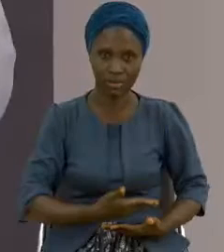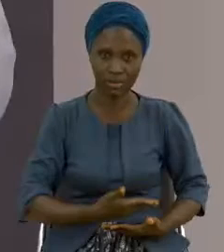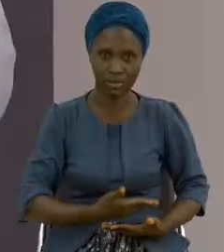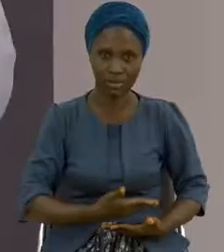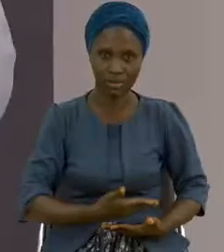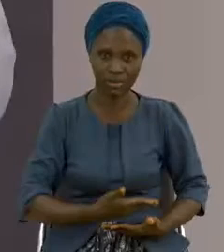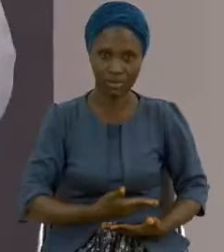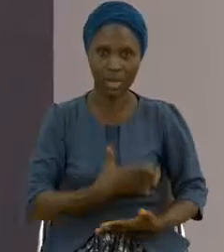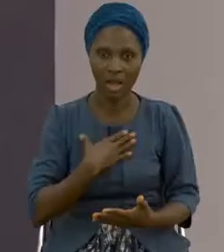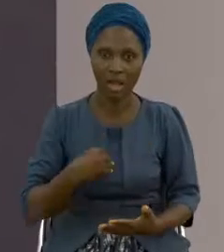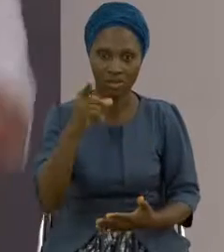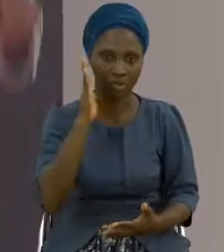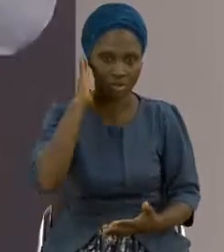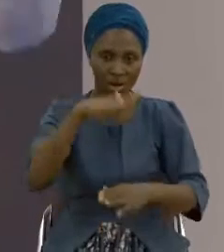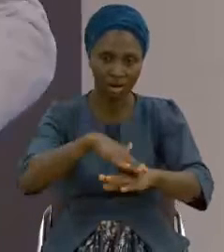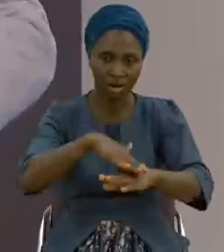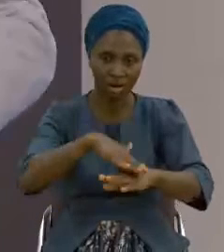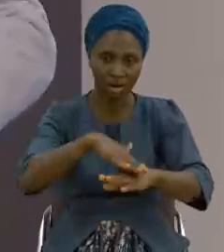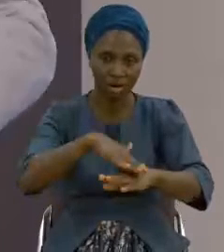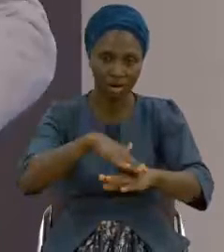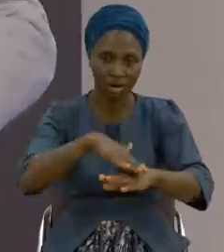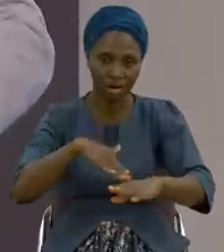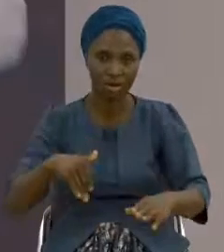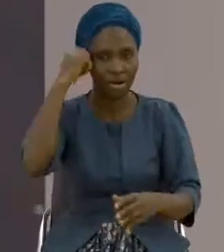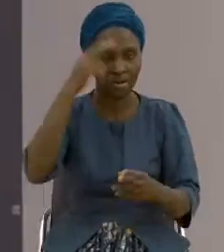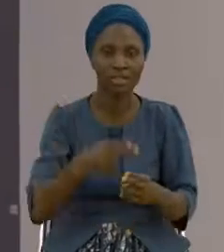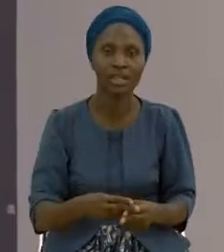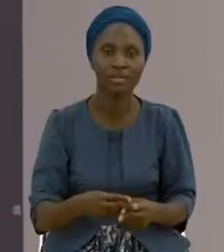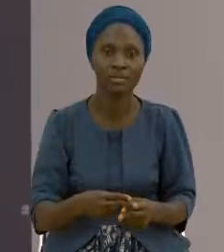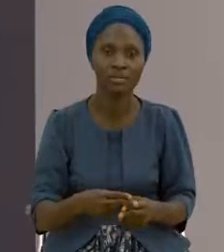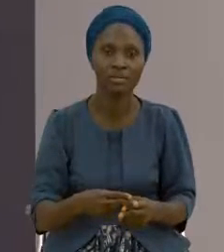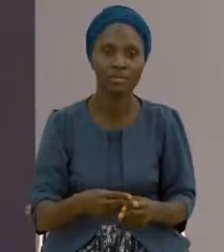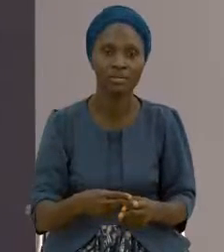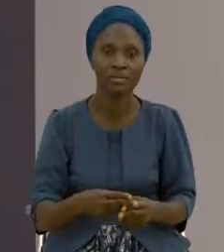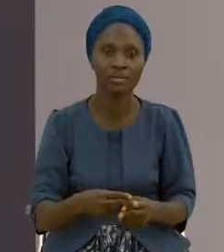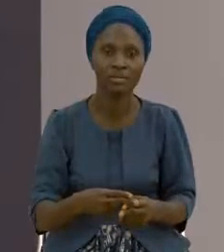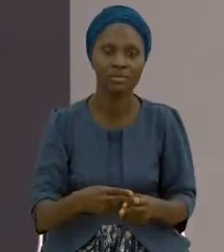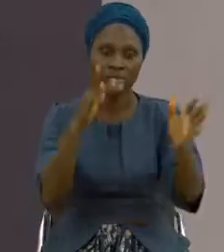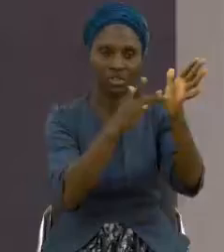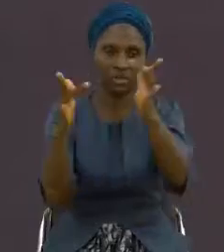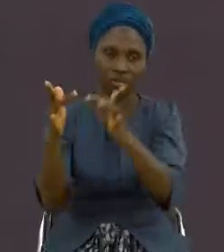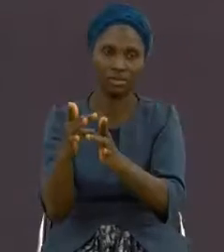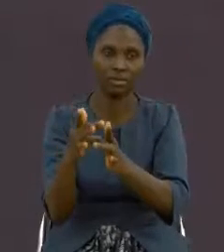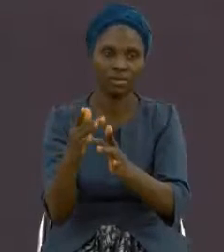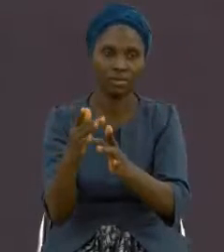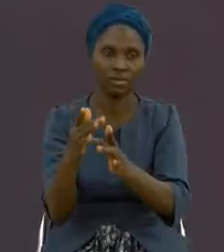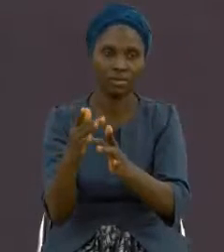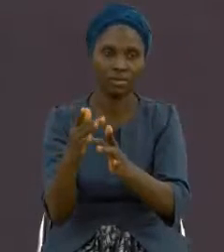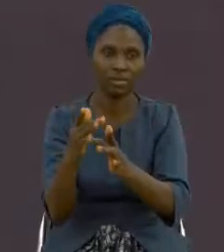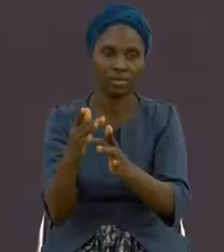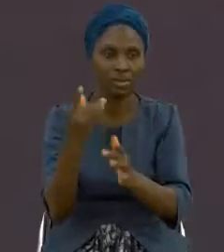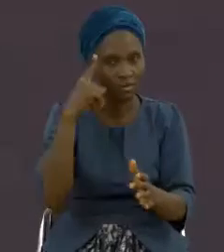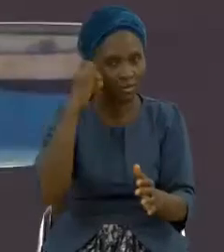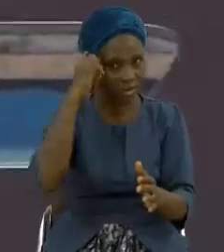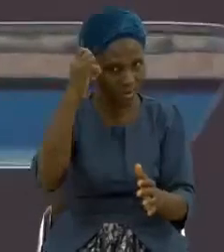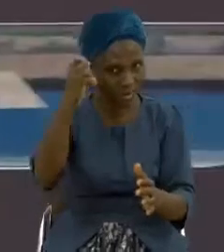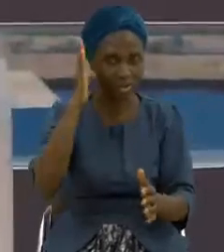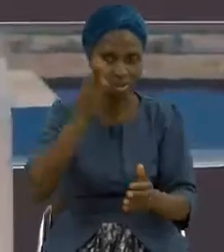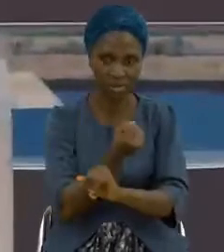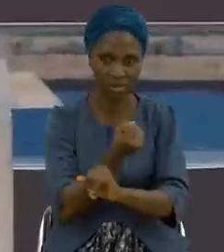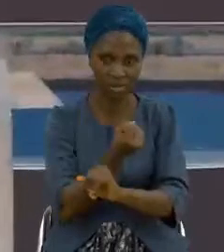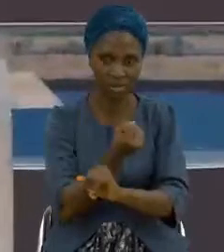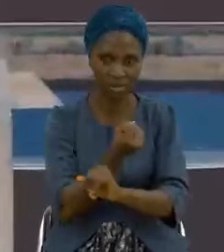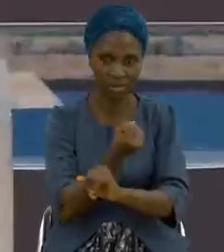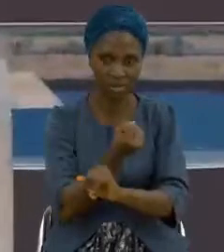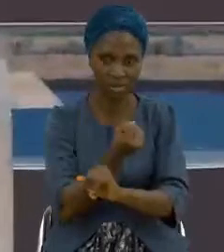his name Jesus, for he shall save his people